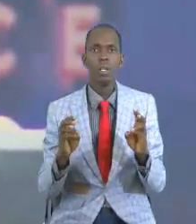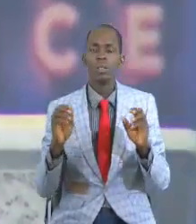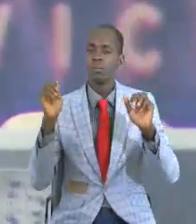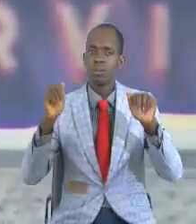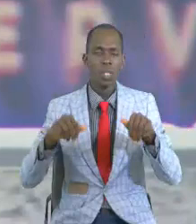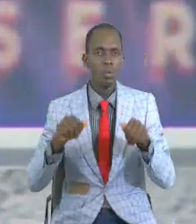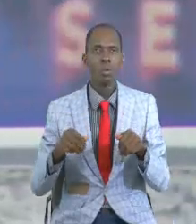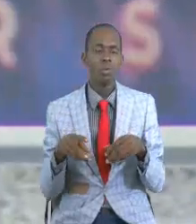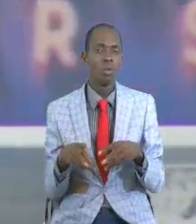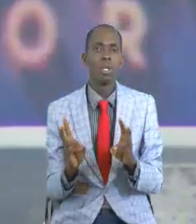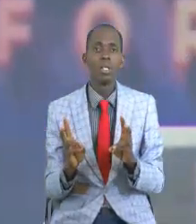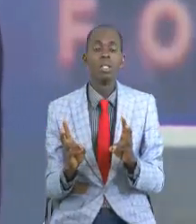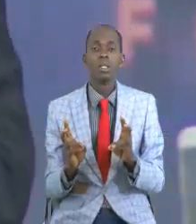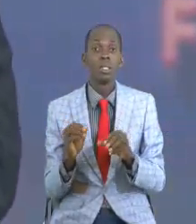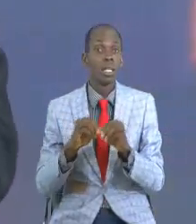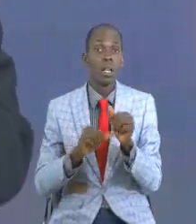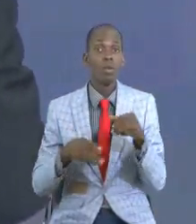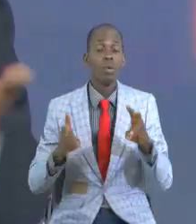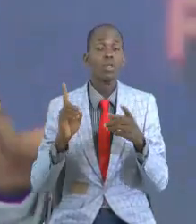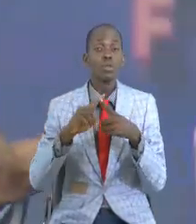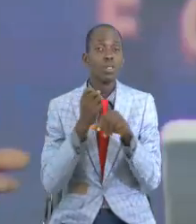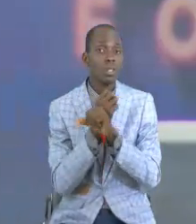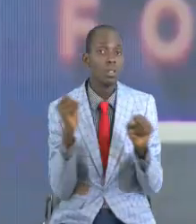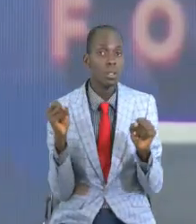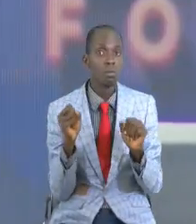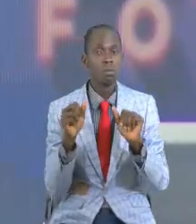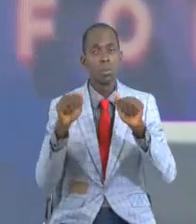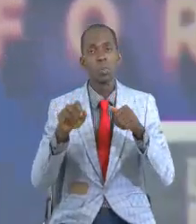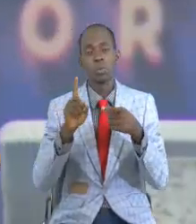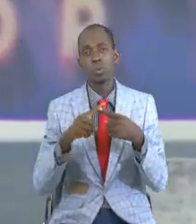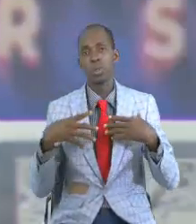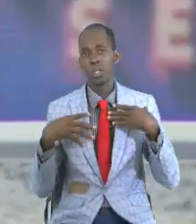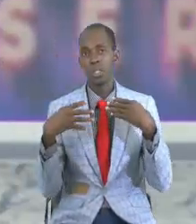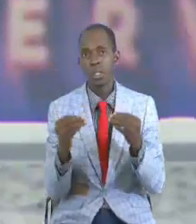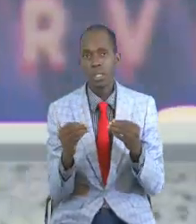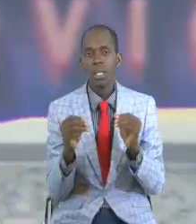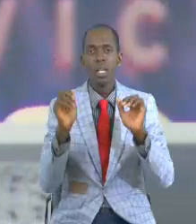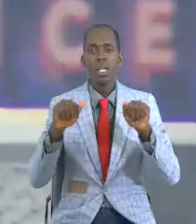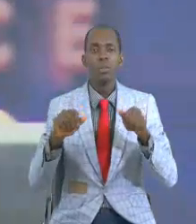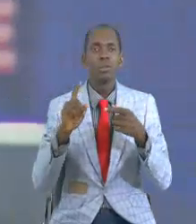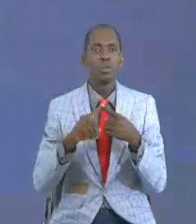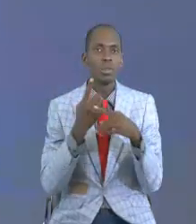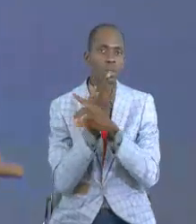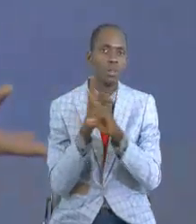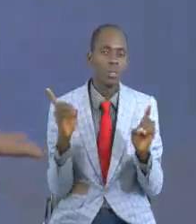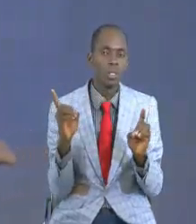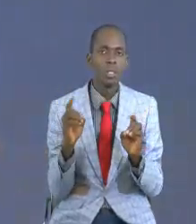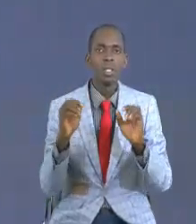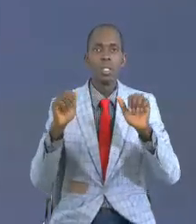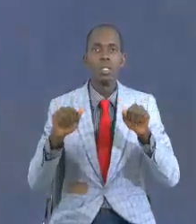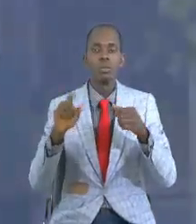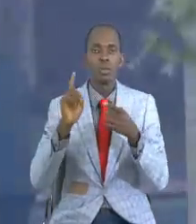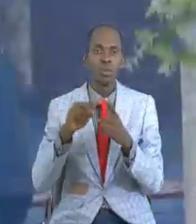able to save, able to heal, able to deliver, able to